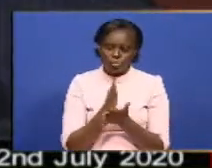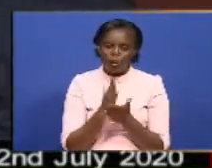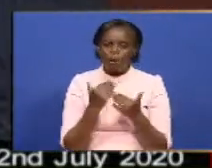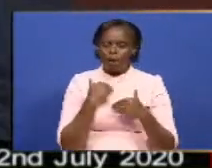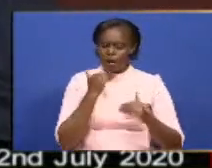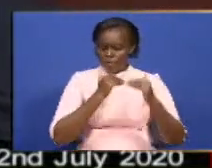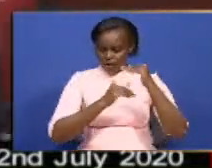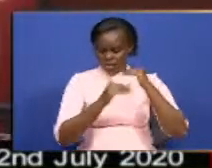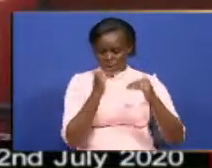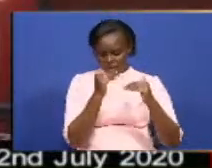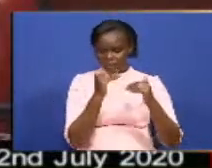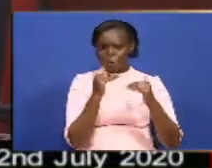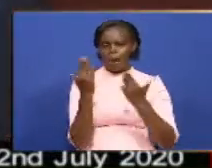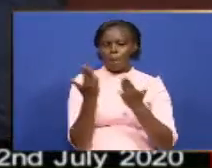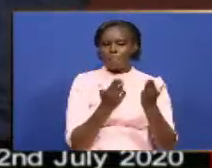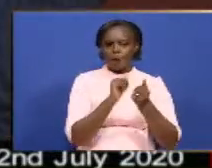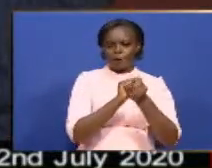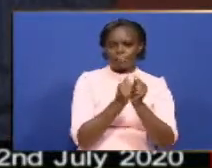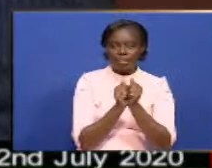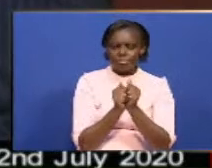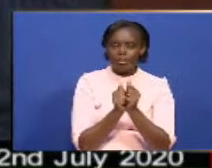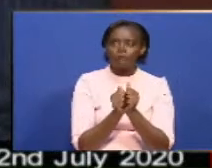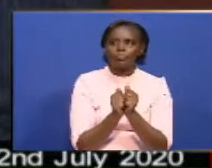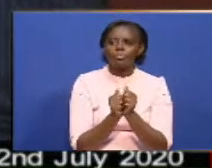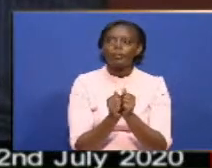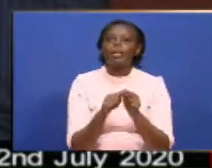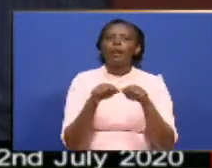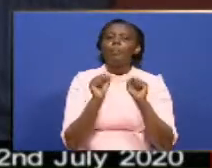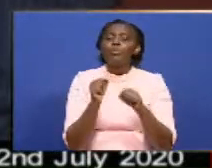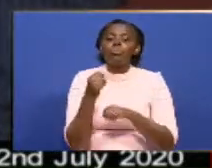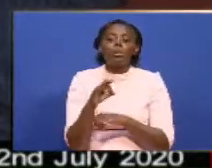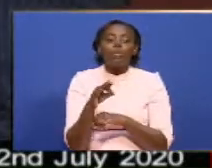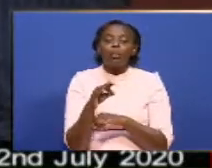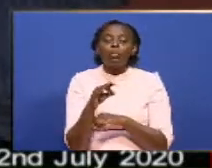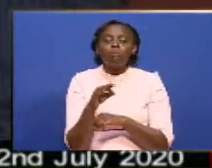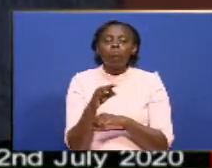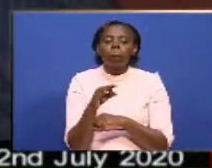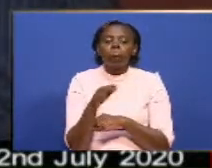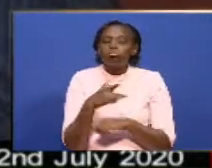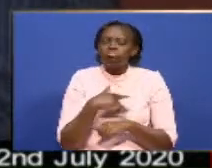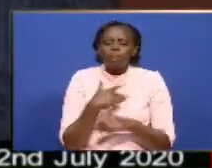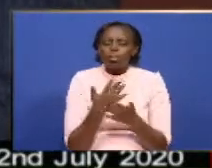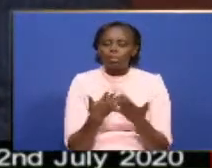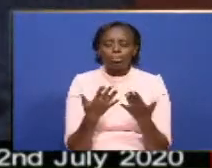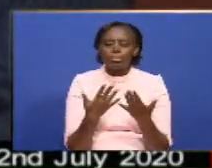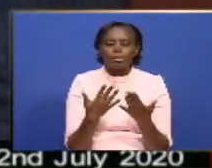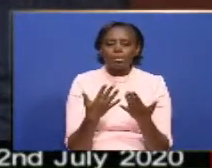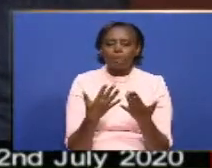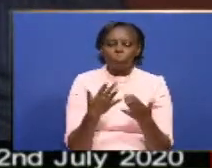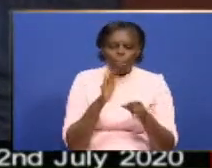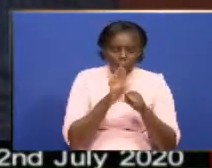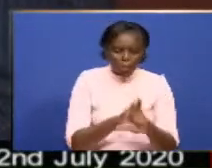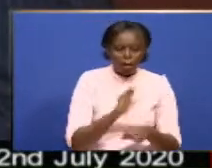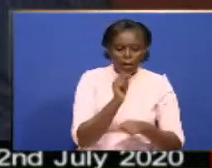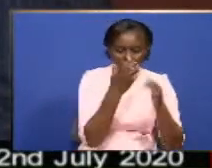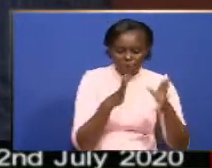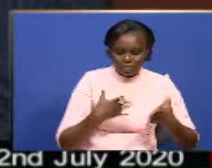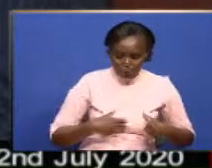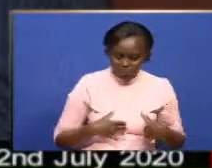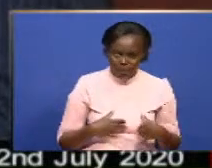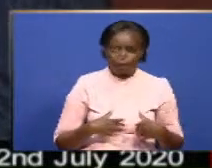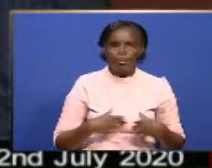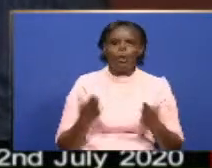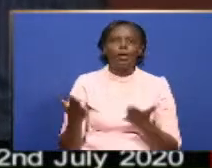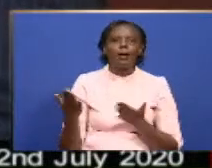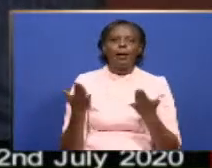experts in this House who will bring amendments. I'll also look at it so that if there is anything that I feel will disadvantage Kenyans and will